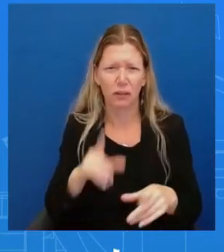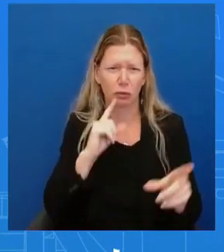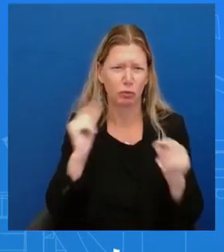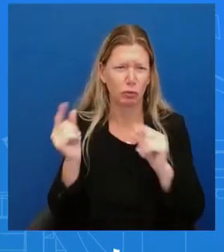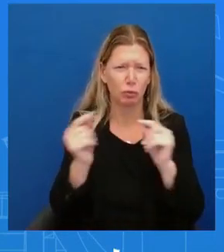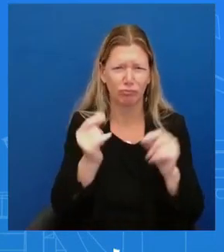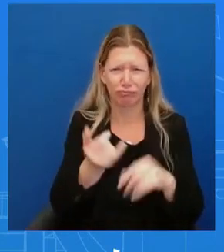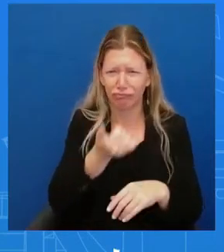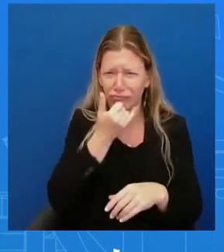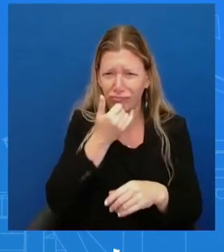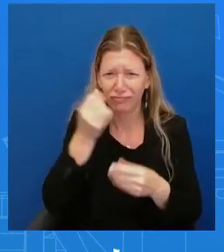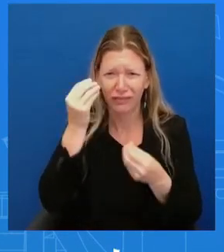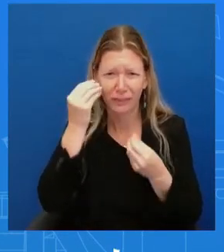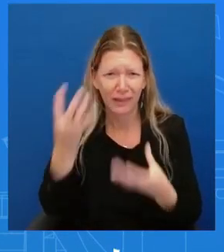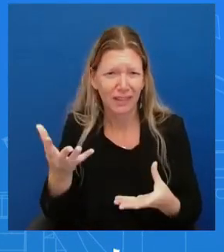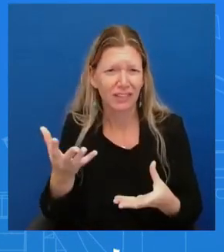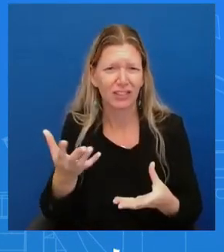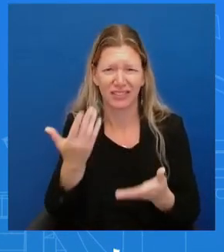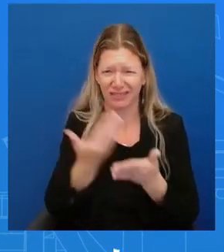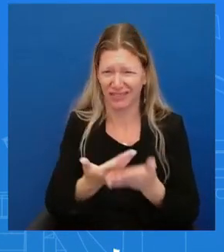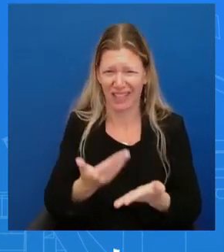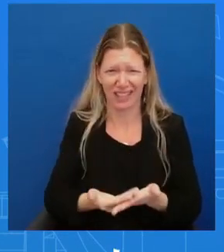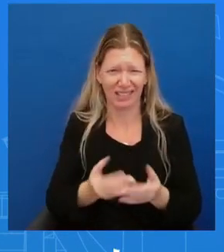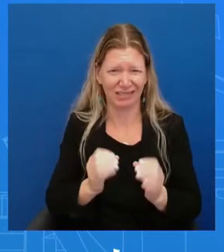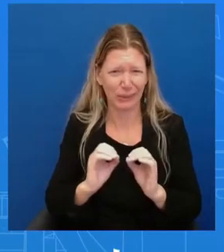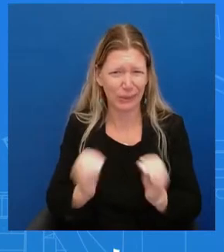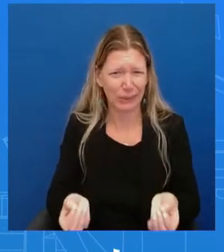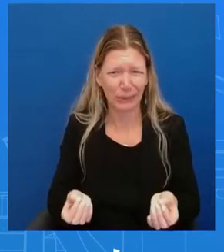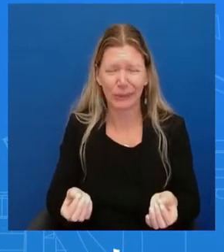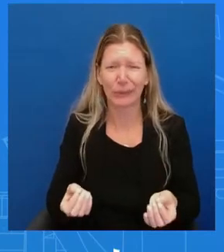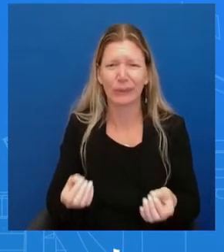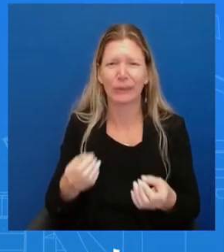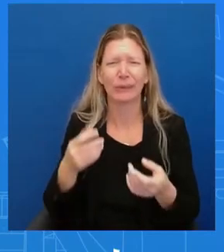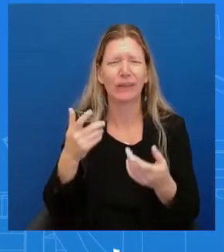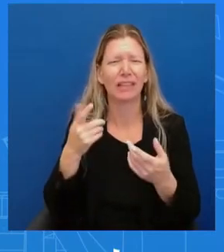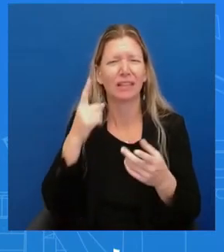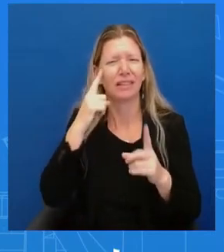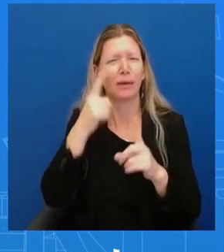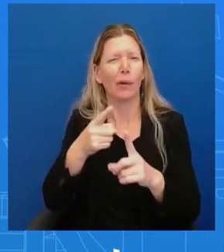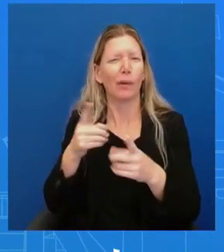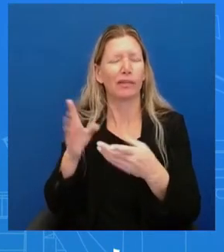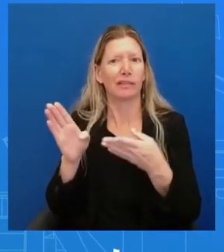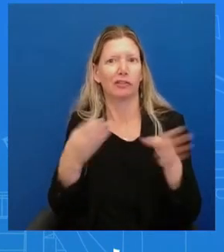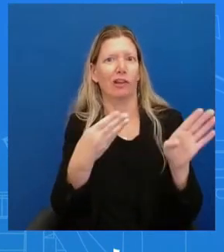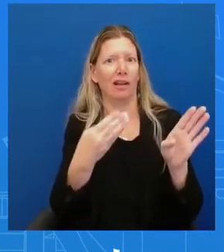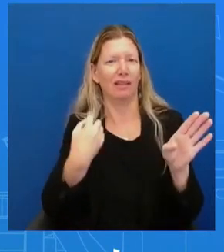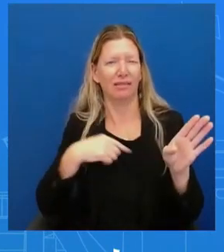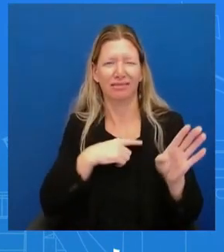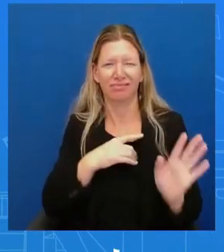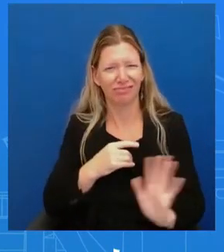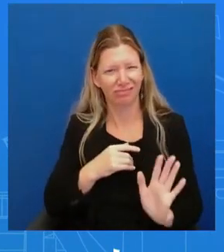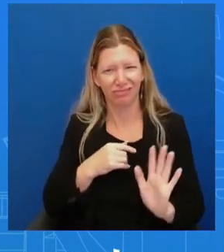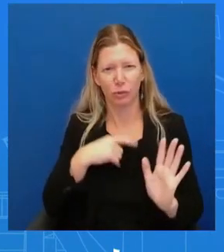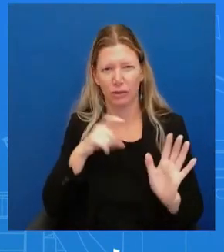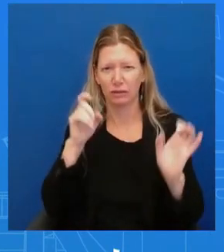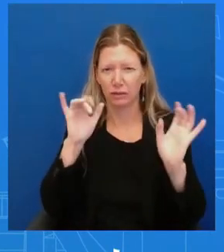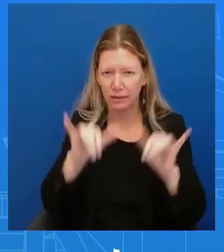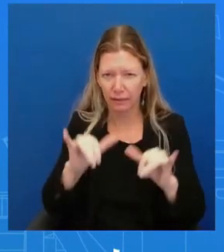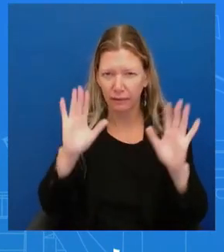cannot be distracted here. Are they racist statements? Look, what I can say is they're wrong and they're baseless, and I think